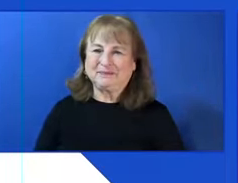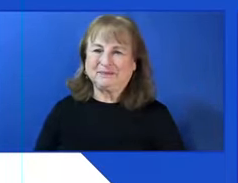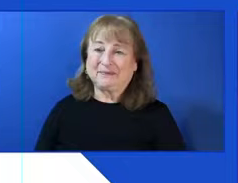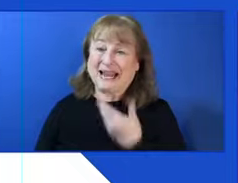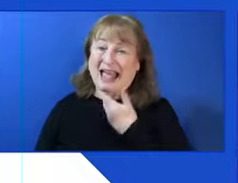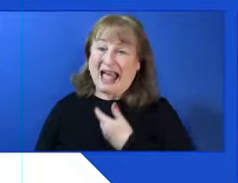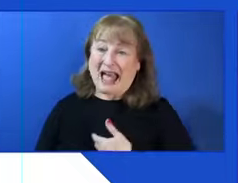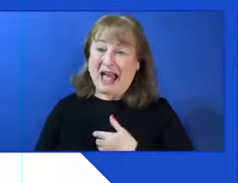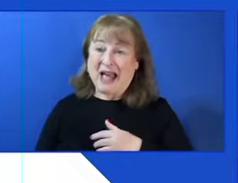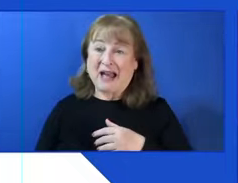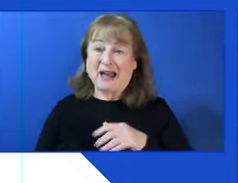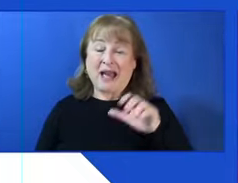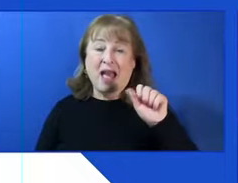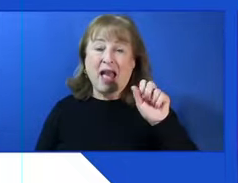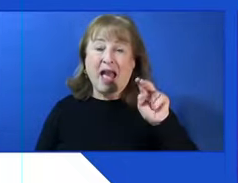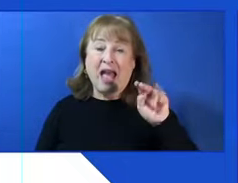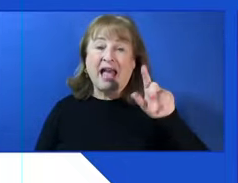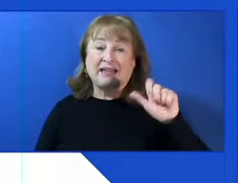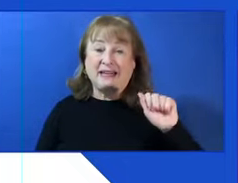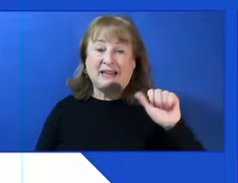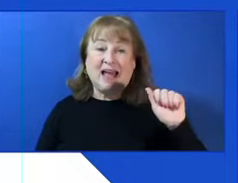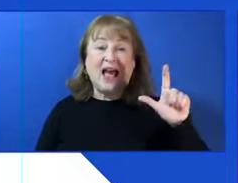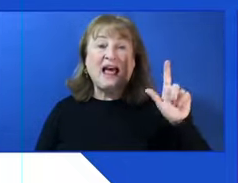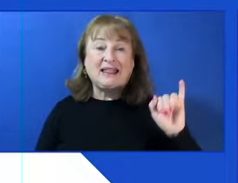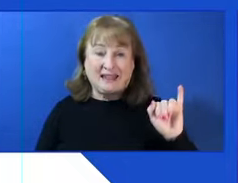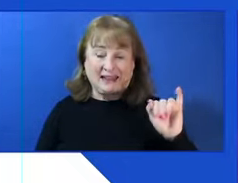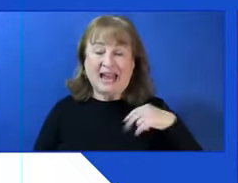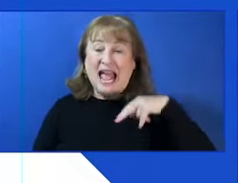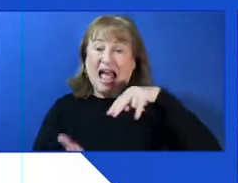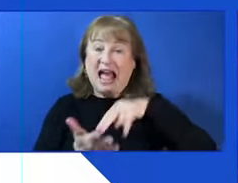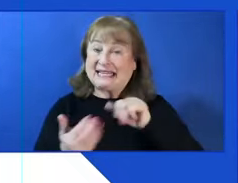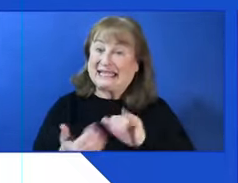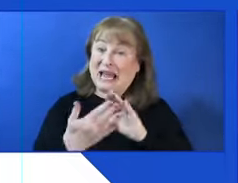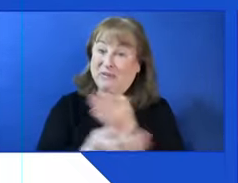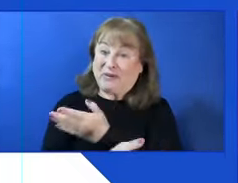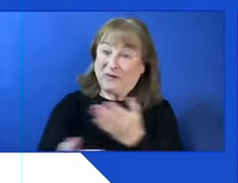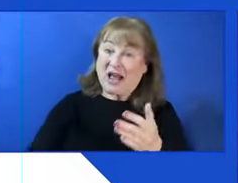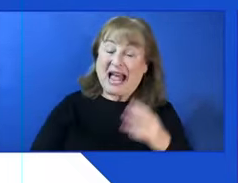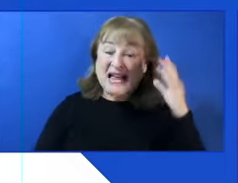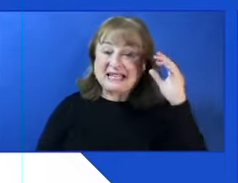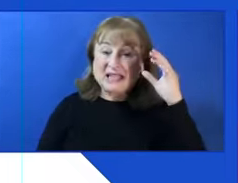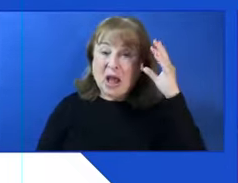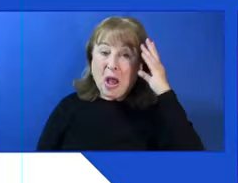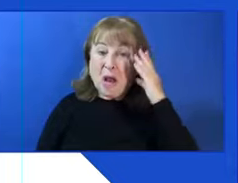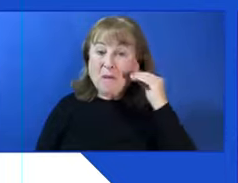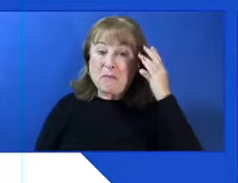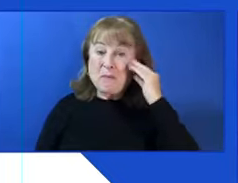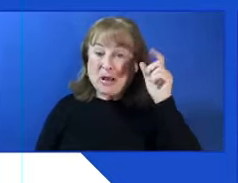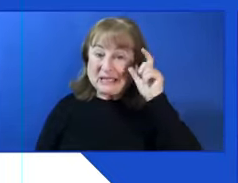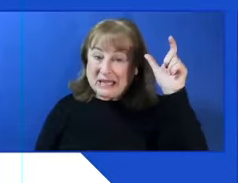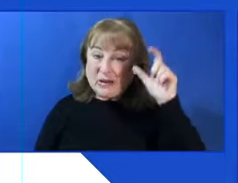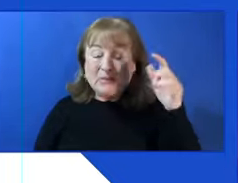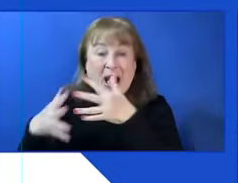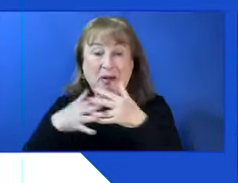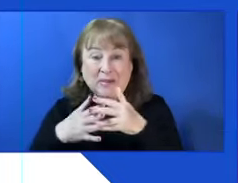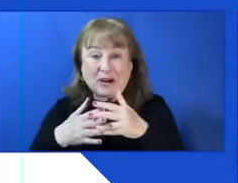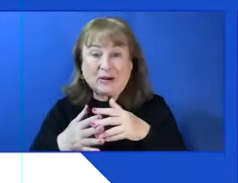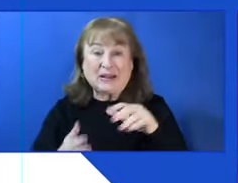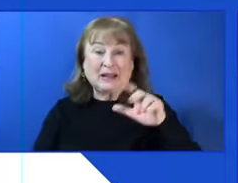I am Anila Ali. I stand before you as a Muslim American